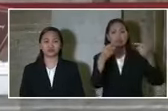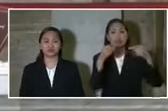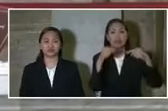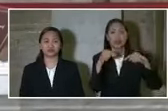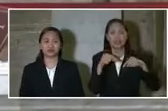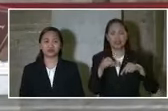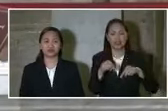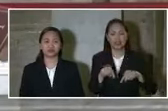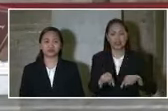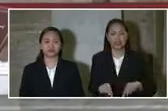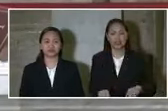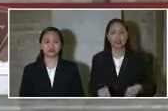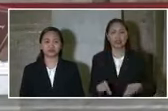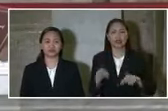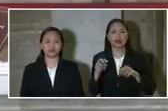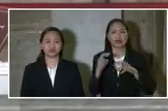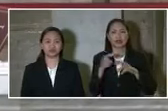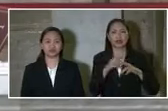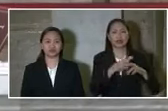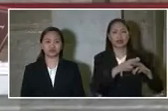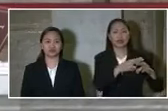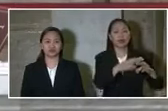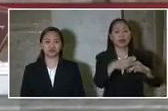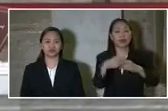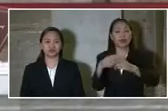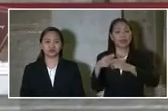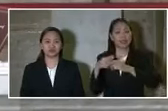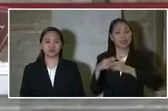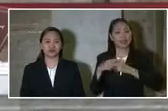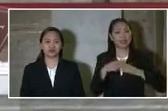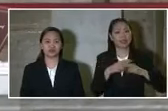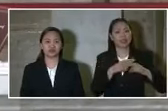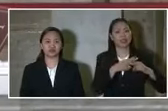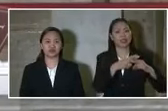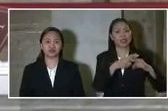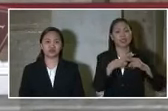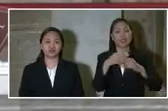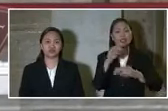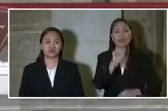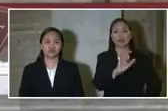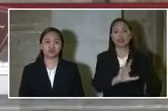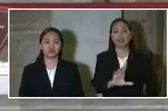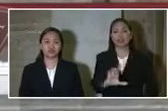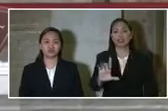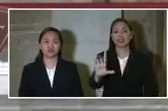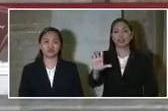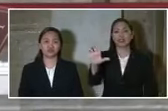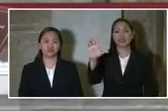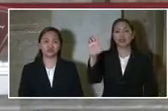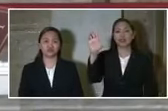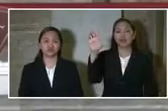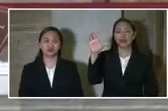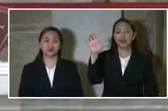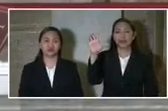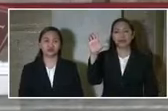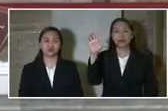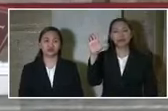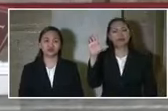Pinagpalang awa rin ito sa pangalan ng